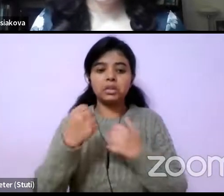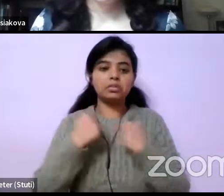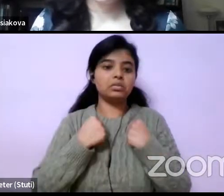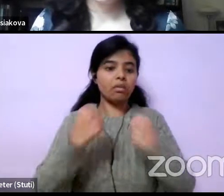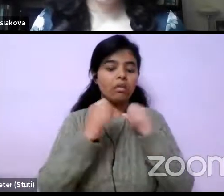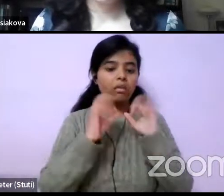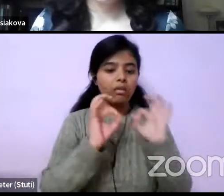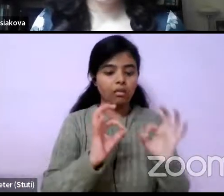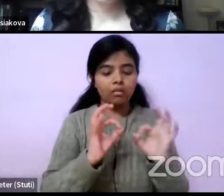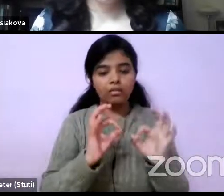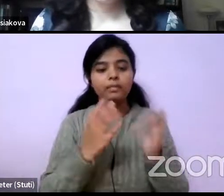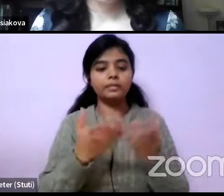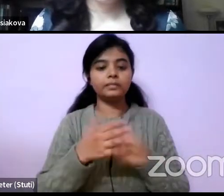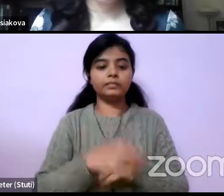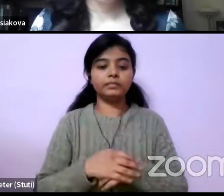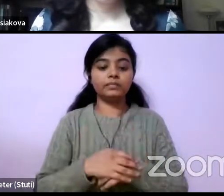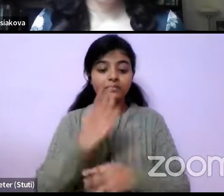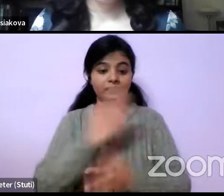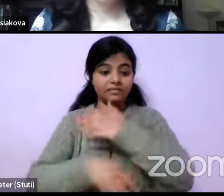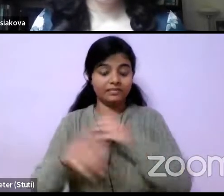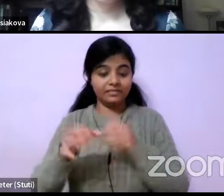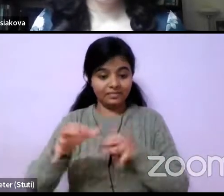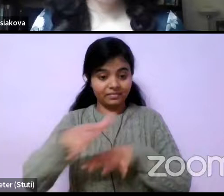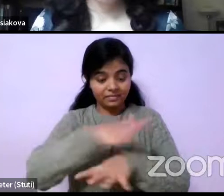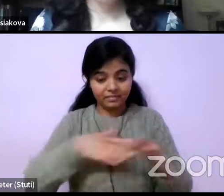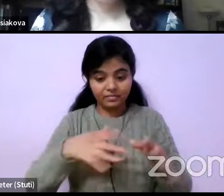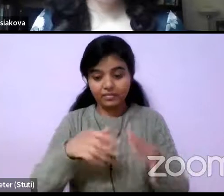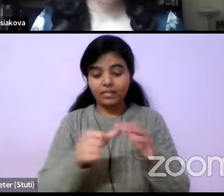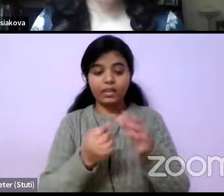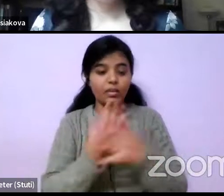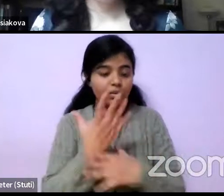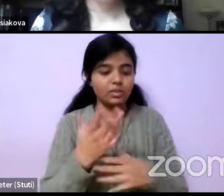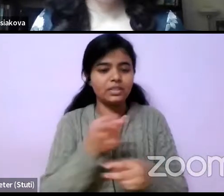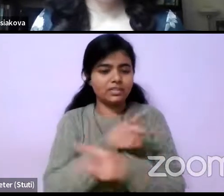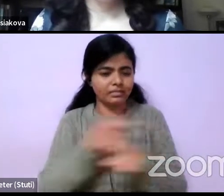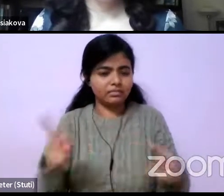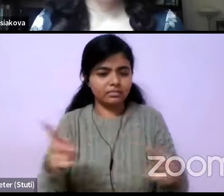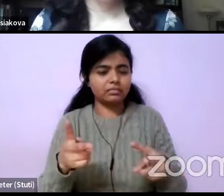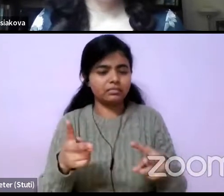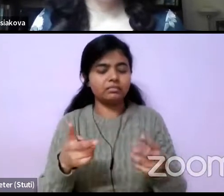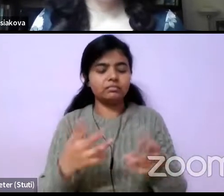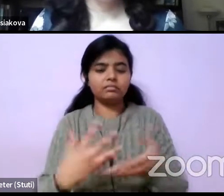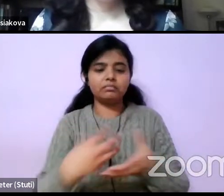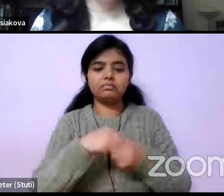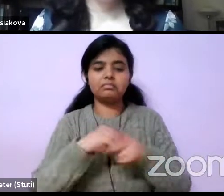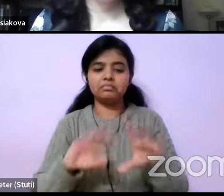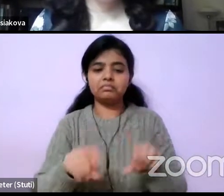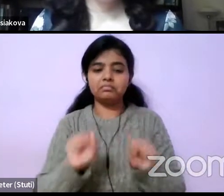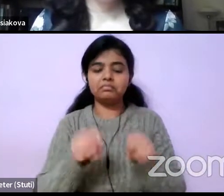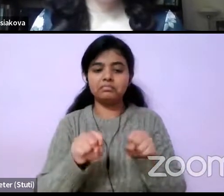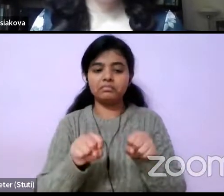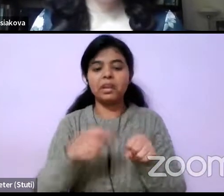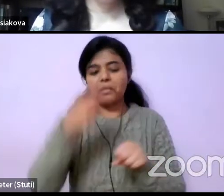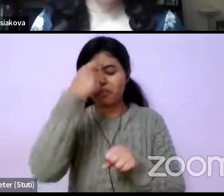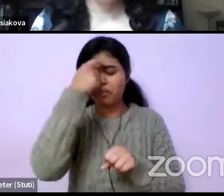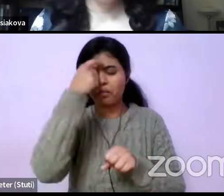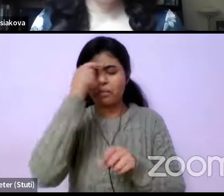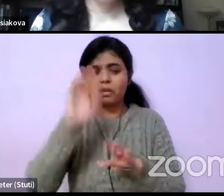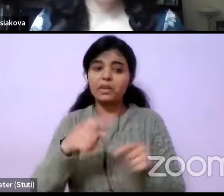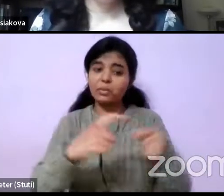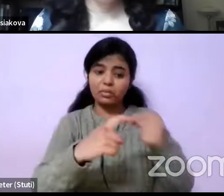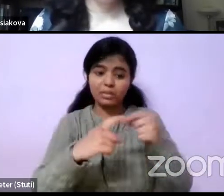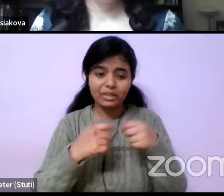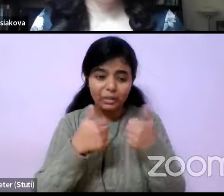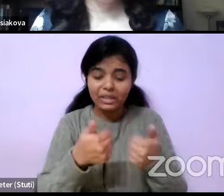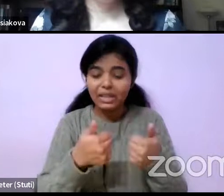the disabled organizations or impairment specific organizations also. Yeah, I think this problem is there. It's a very good question, but